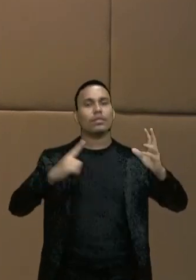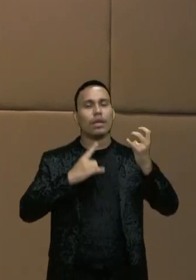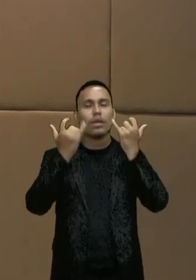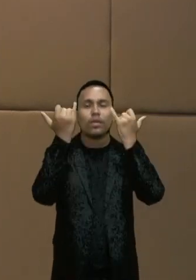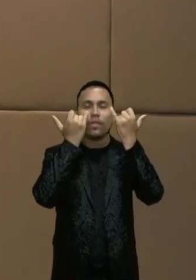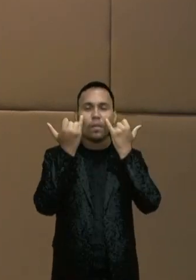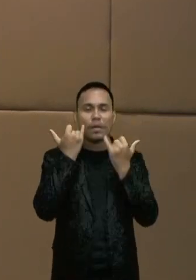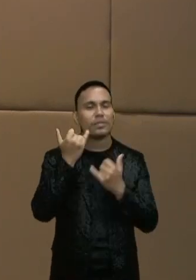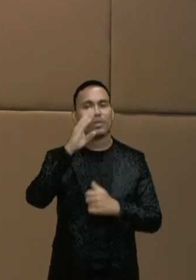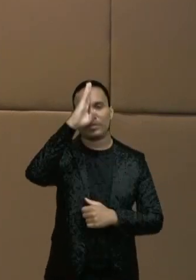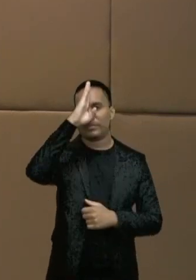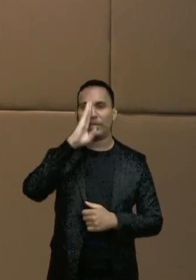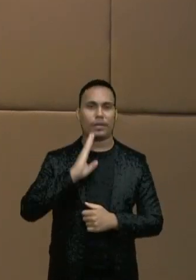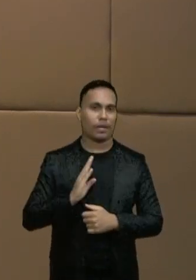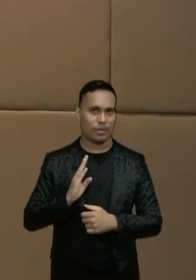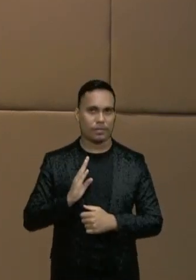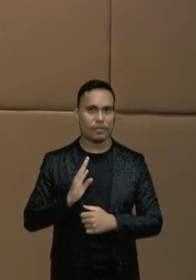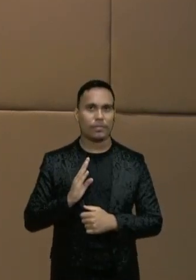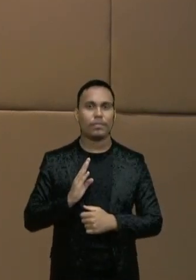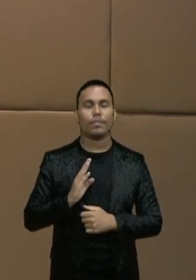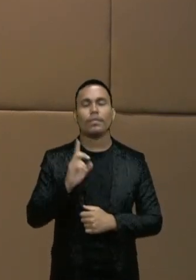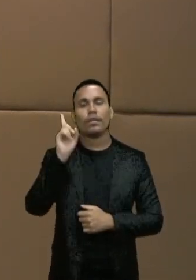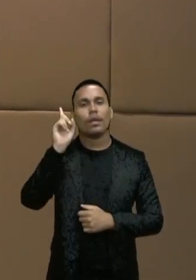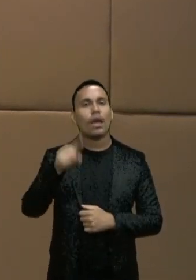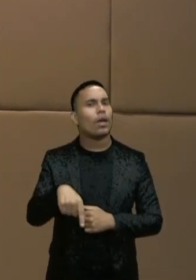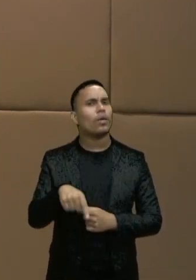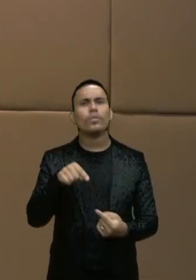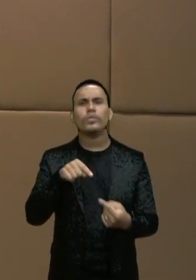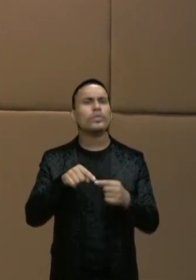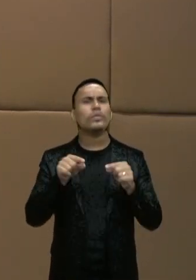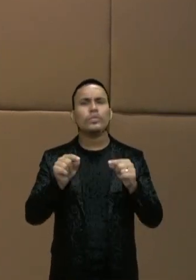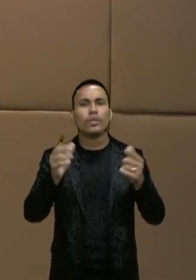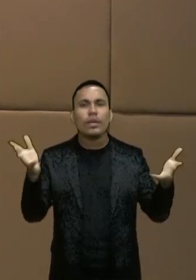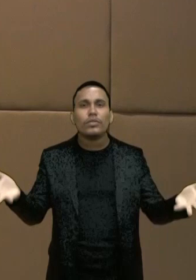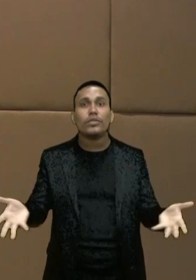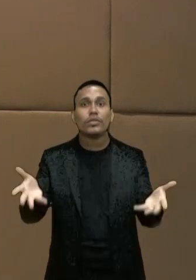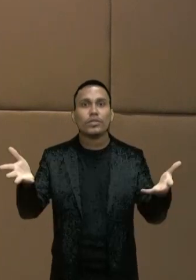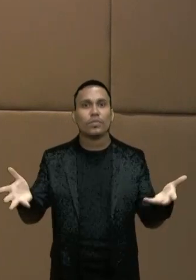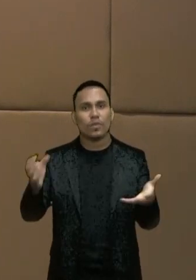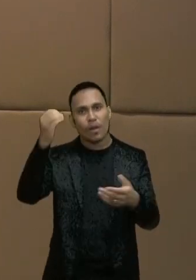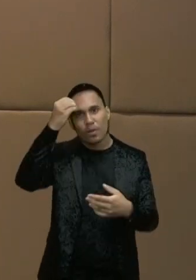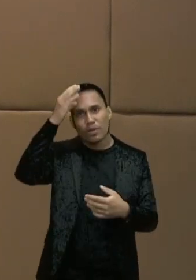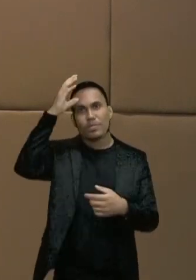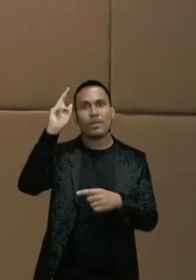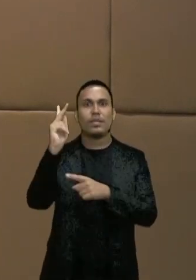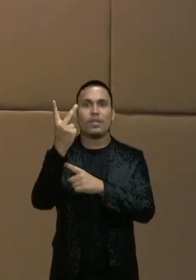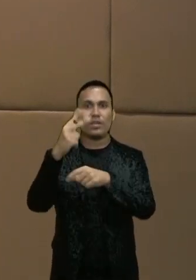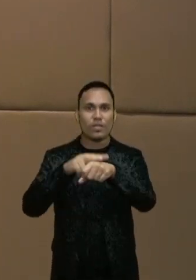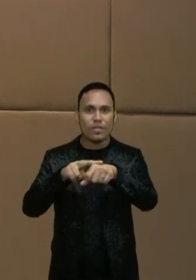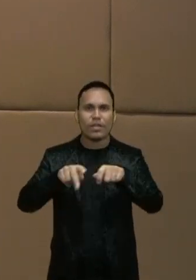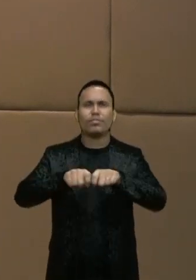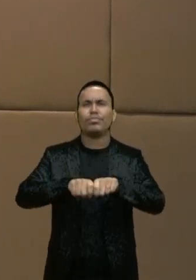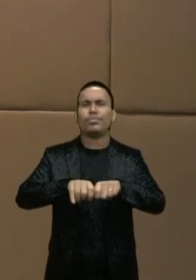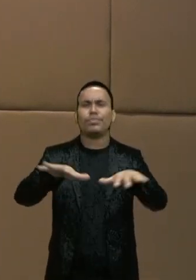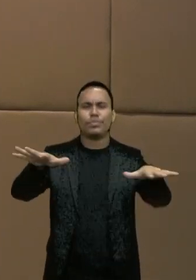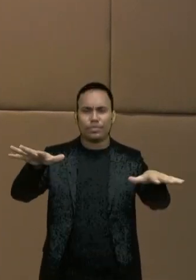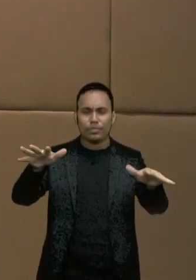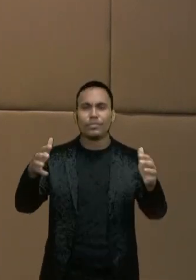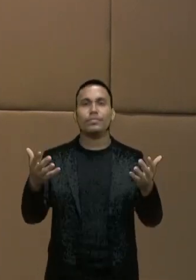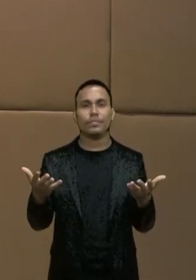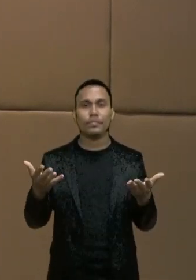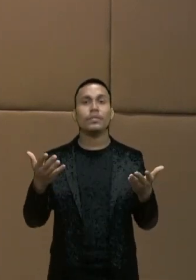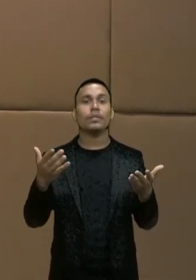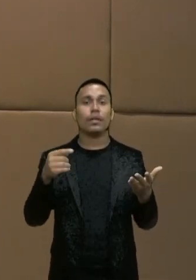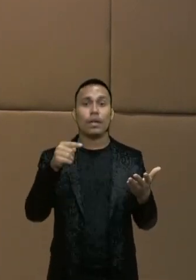Sem custo nenhum. Então, this is para estimular for free. Dentro do programa H2 Brasil, in the H2